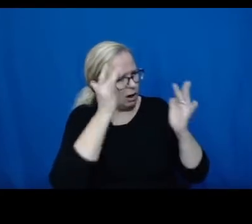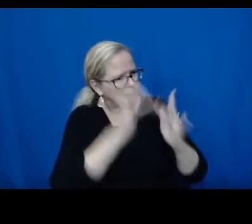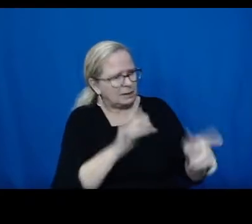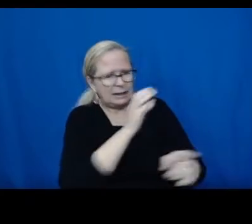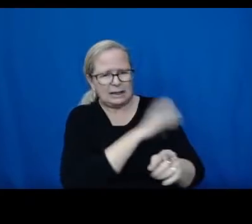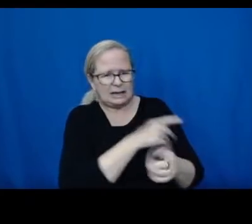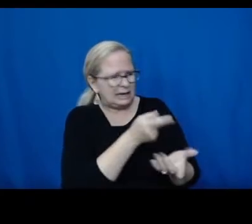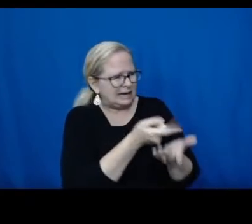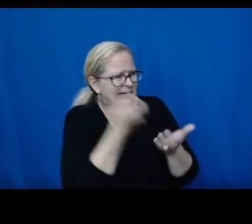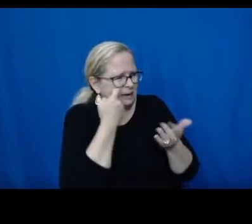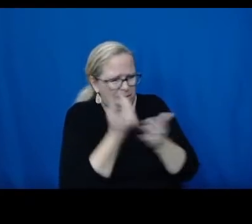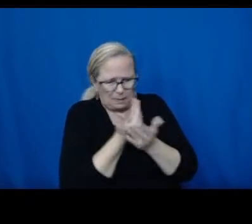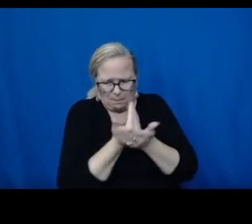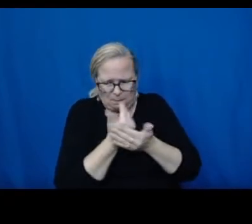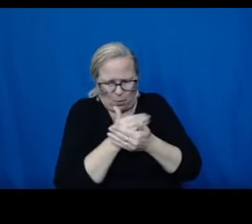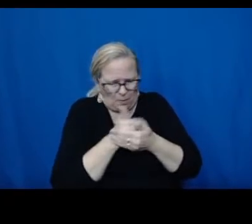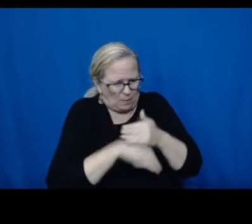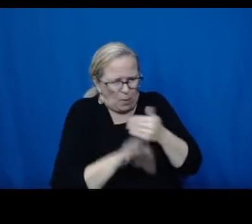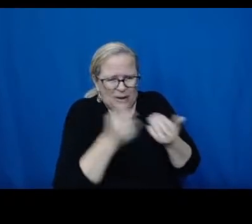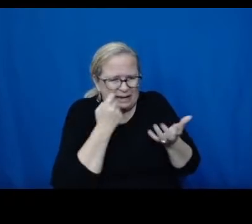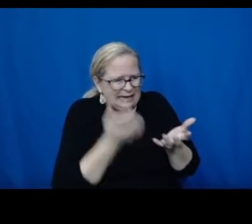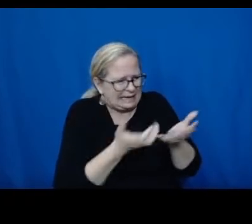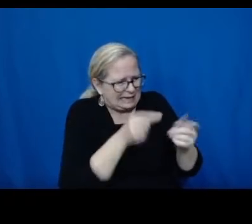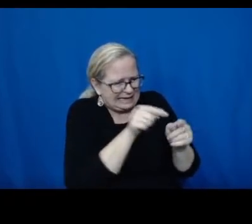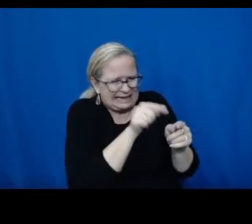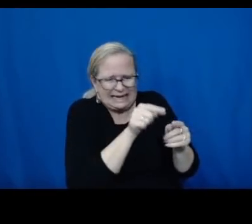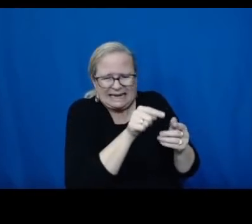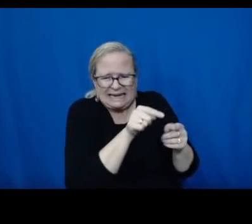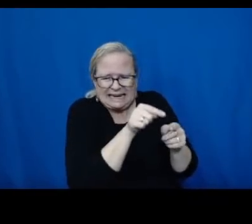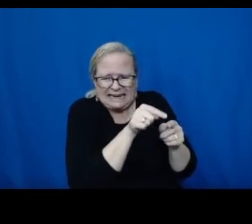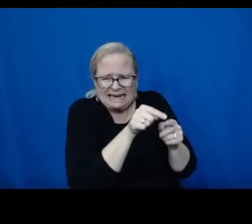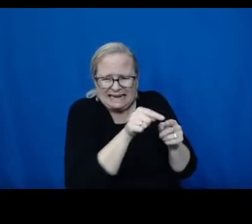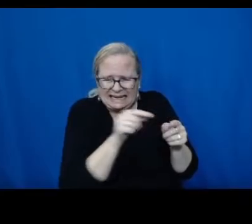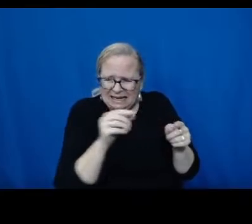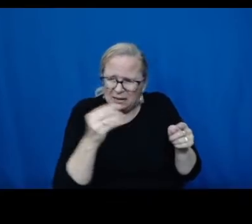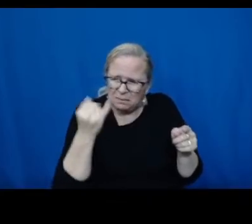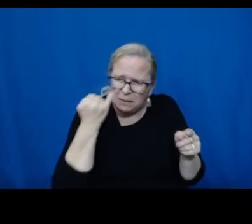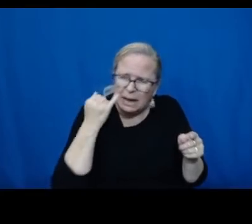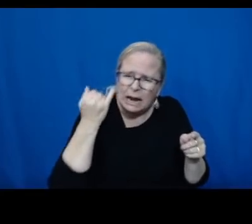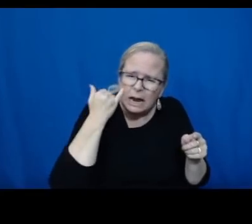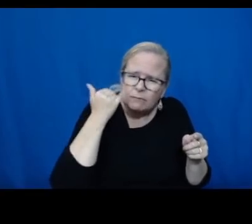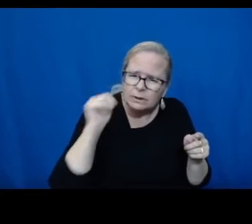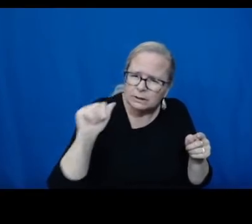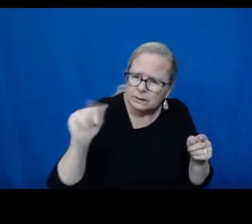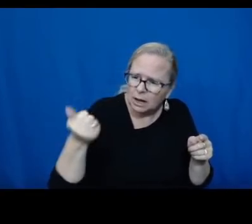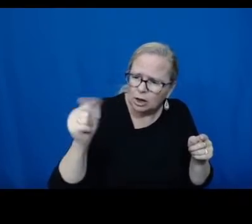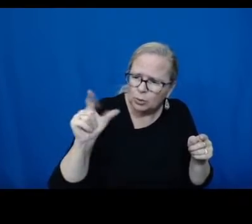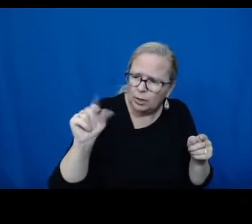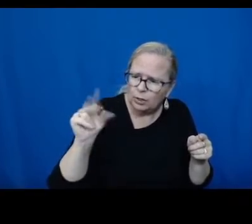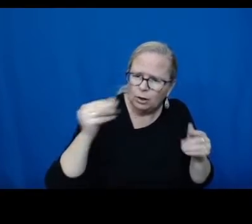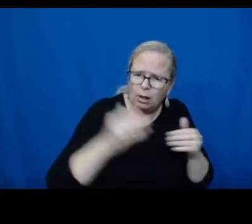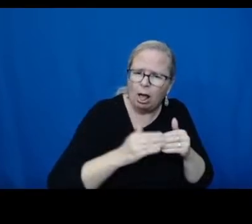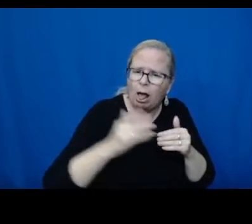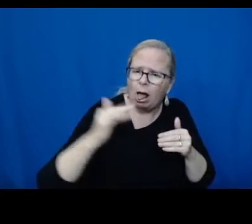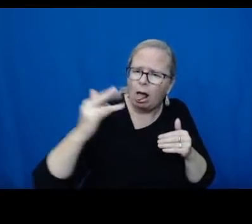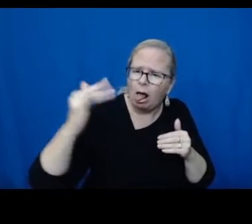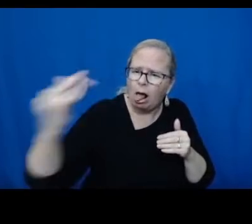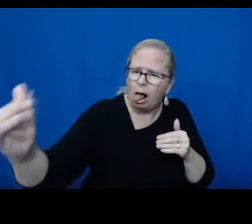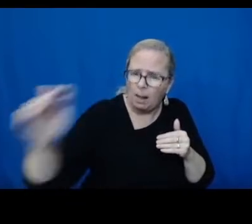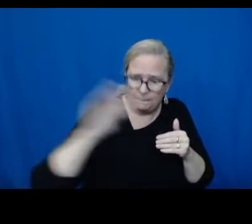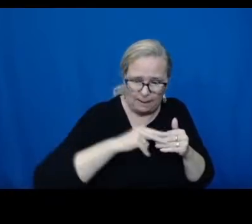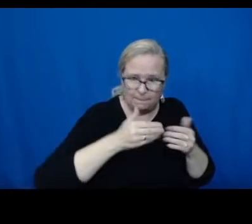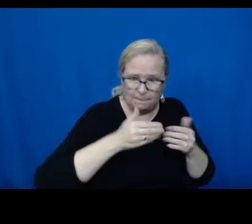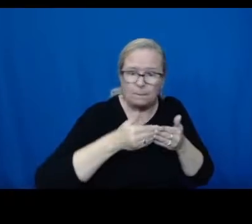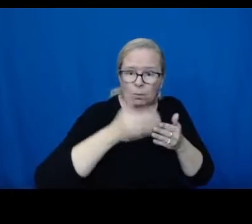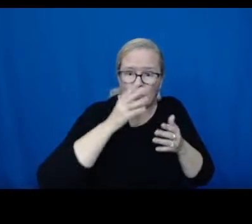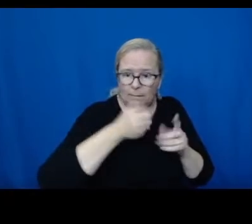from now may be affected and what the sequelae have been. We've on so many fronts been plunging into this with the idea that, well,